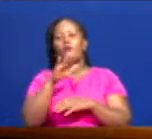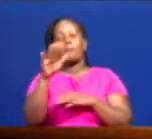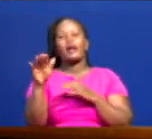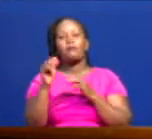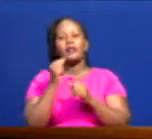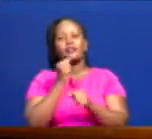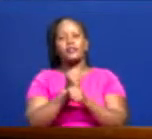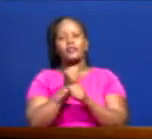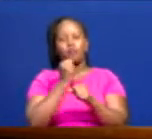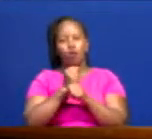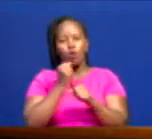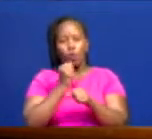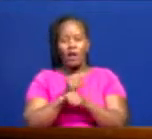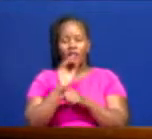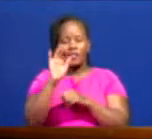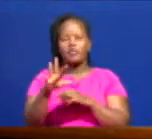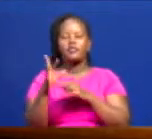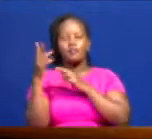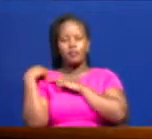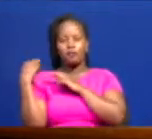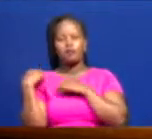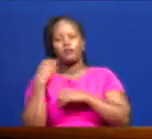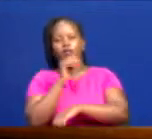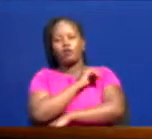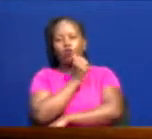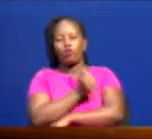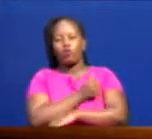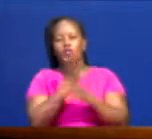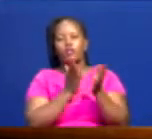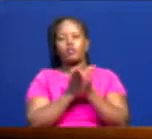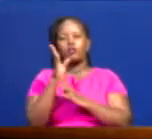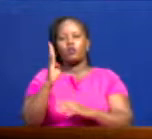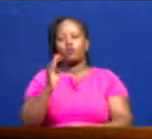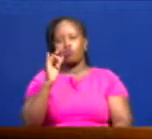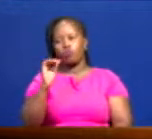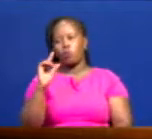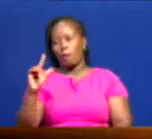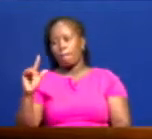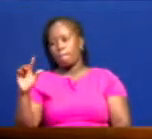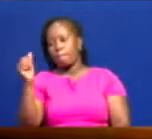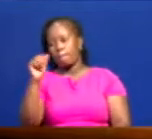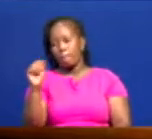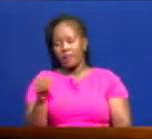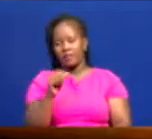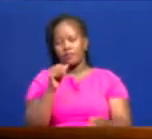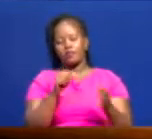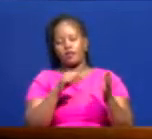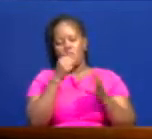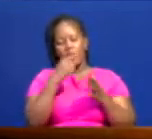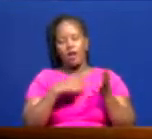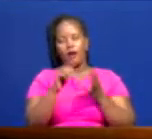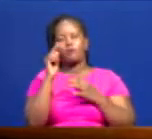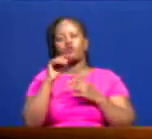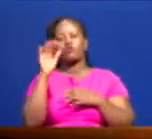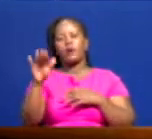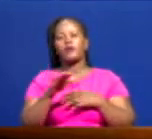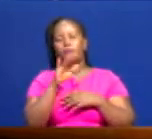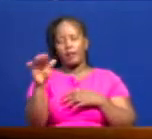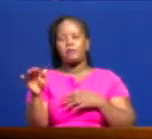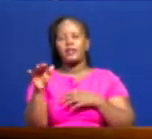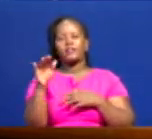exercises its legislative authority through bills approved by Parliament and assented